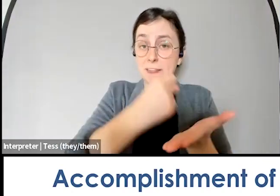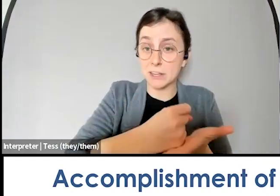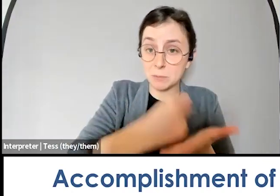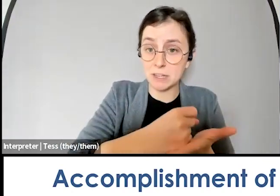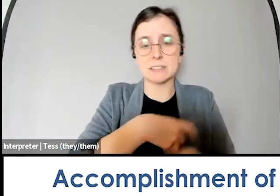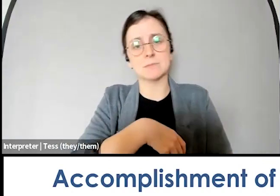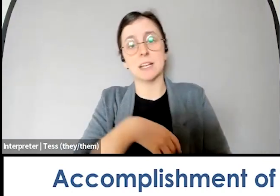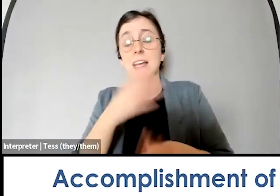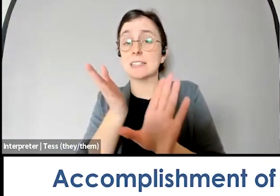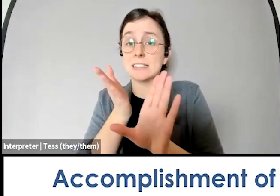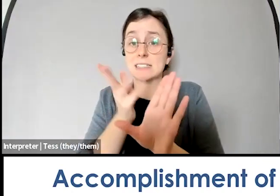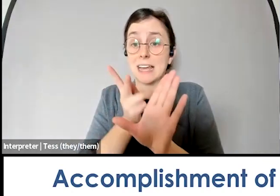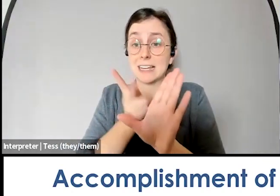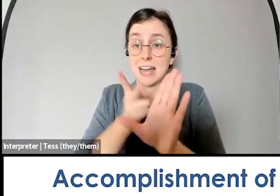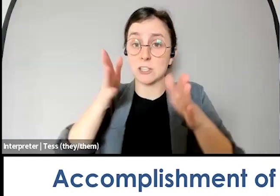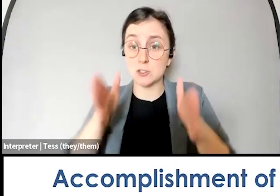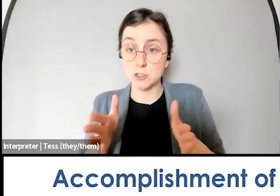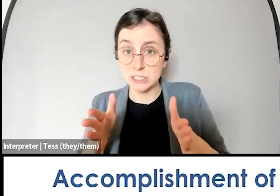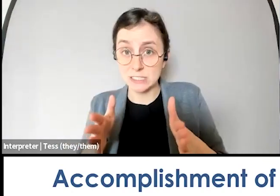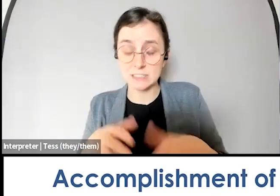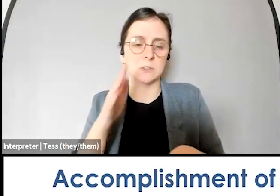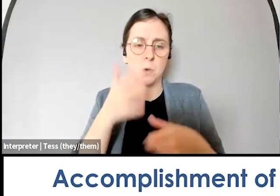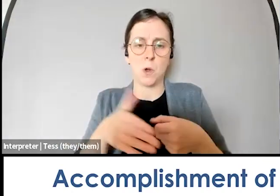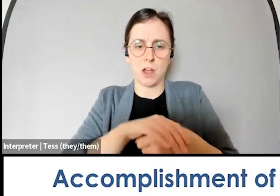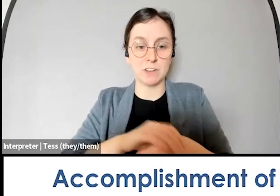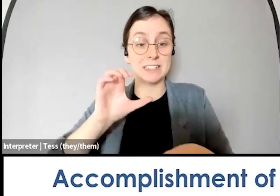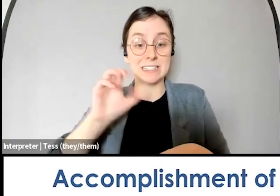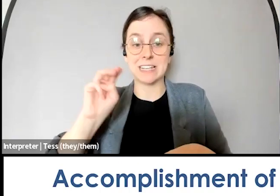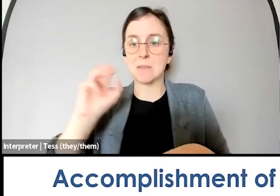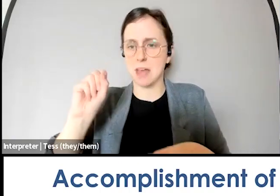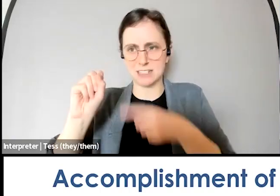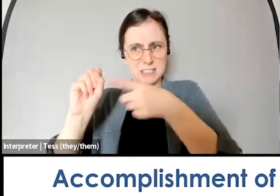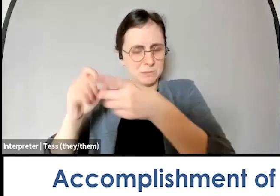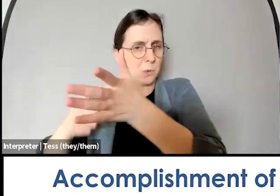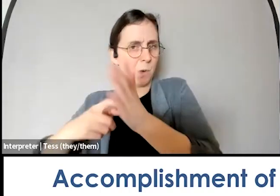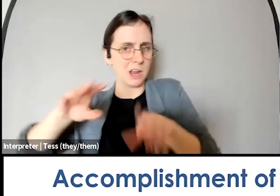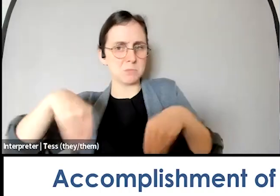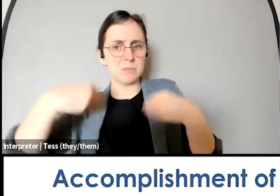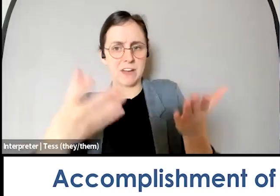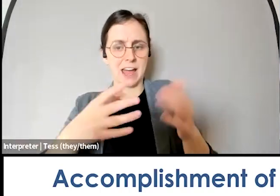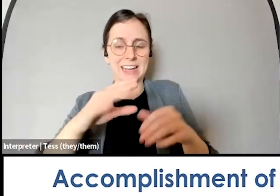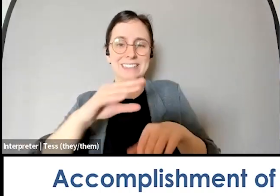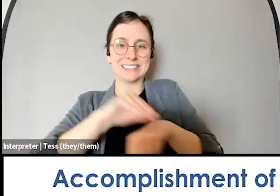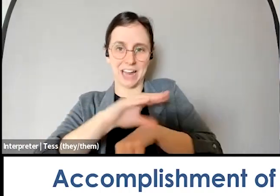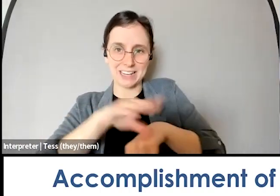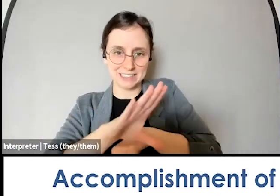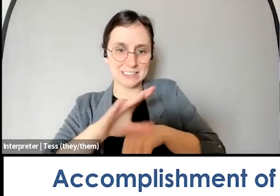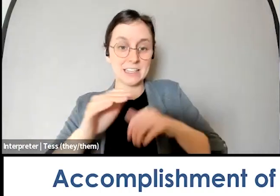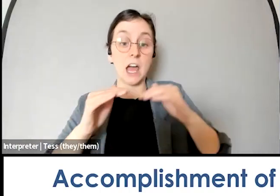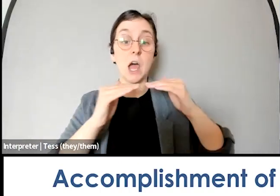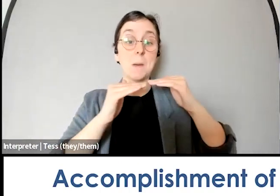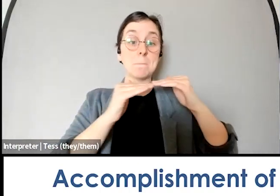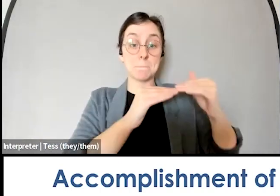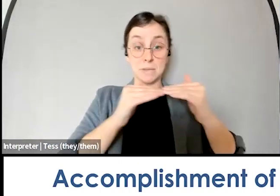psychiatry slots. CMS was told to provide guidance on how peers can be billed as